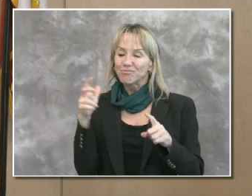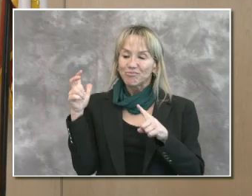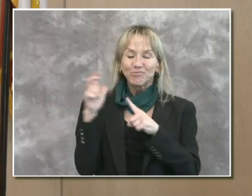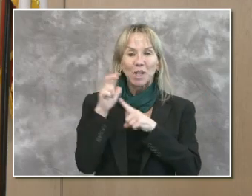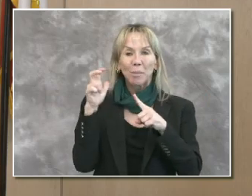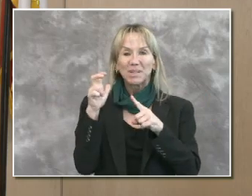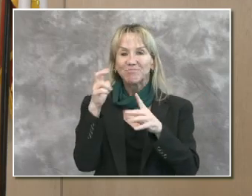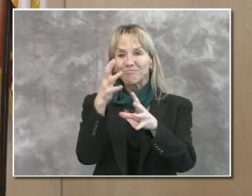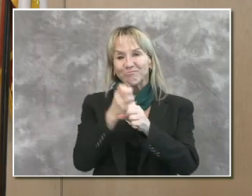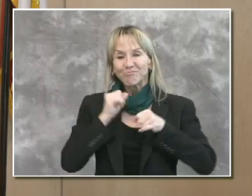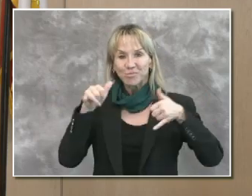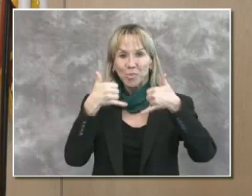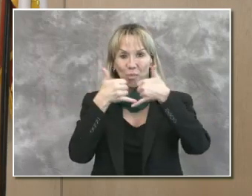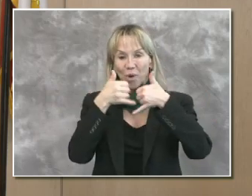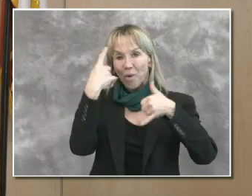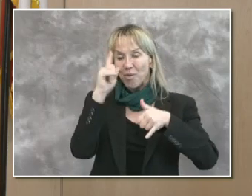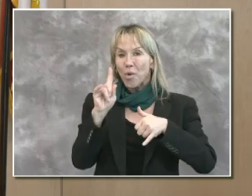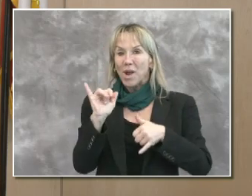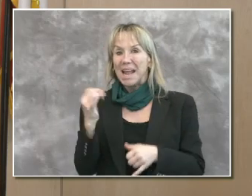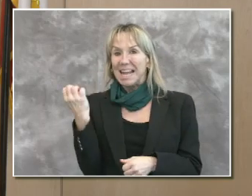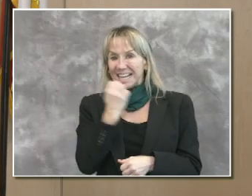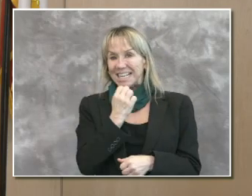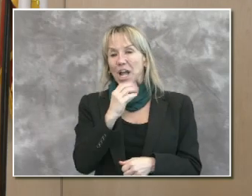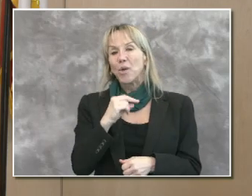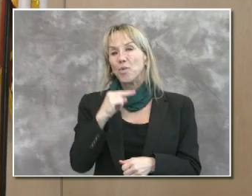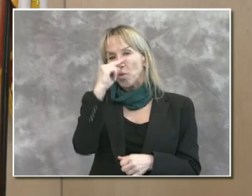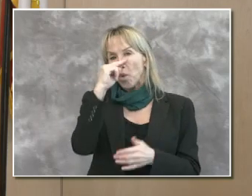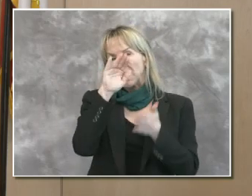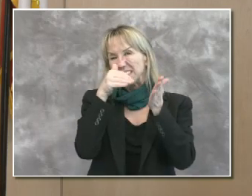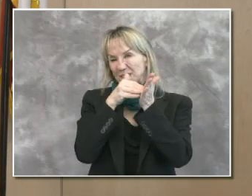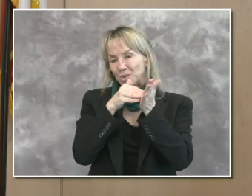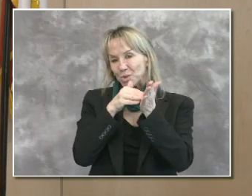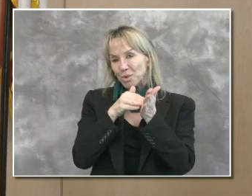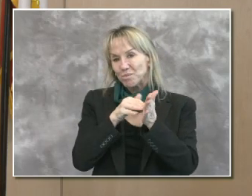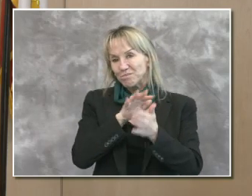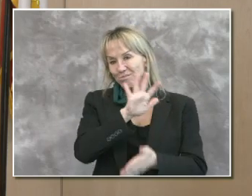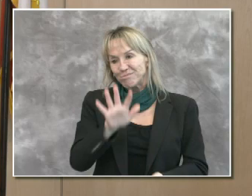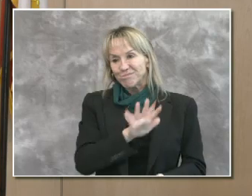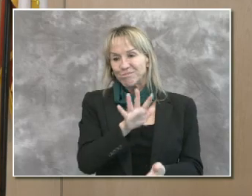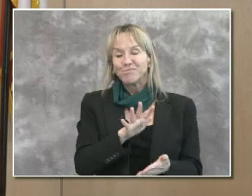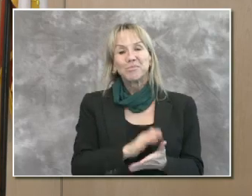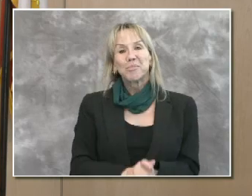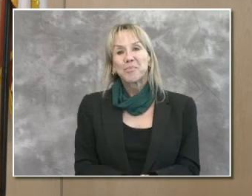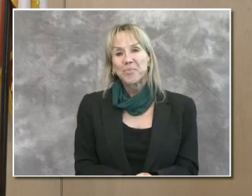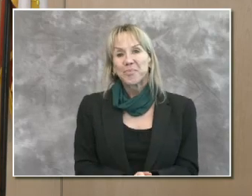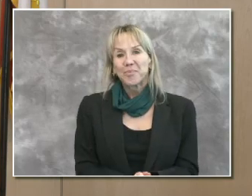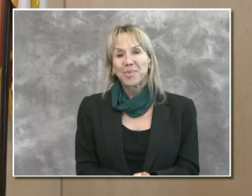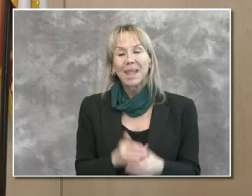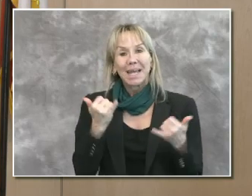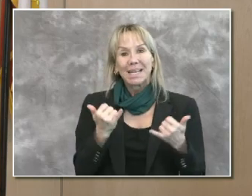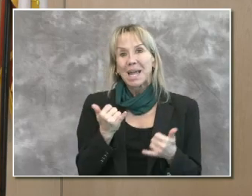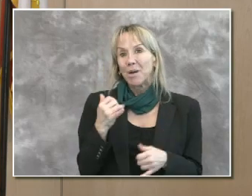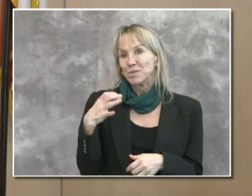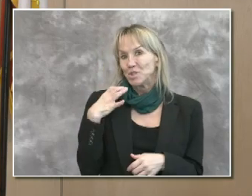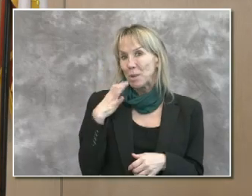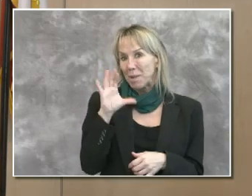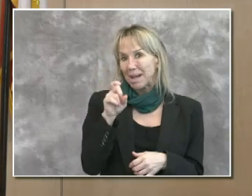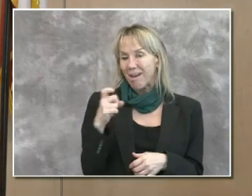Award recipients for East and North Central regions. Please welcome back to the podium Chairman